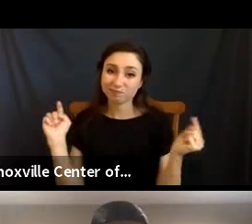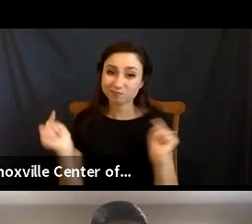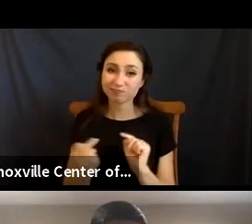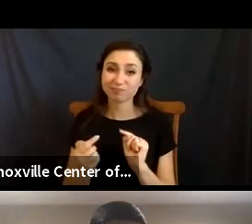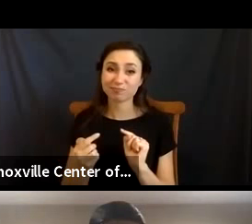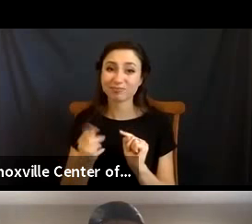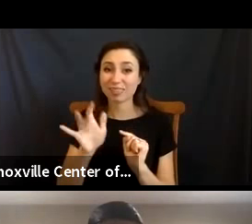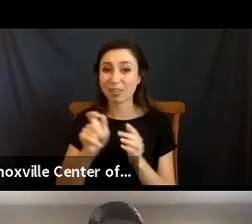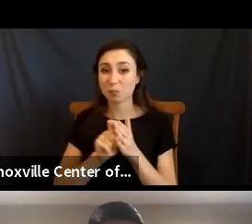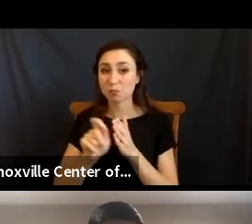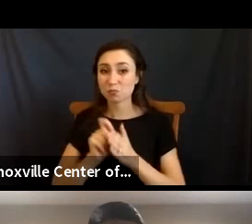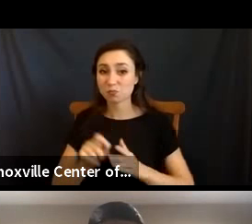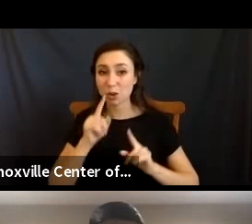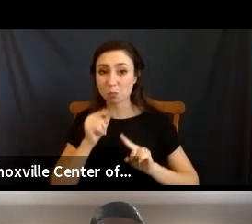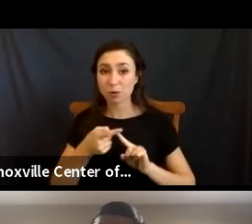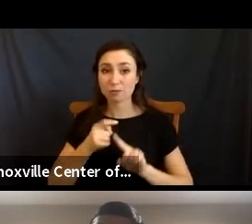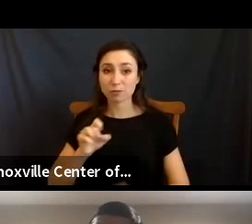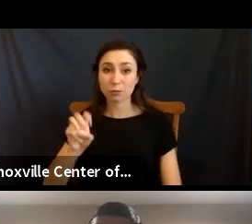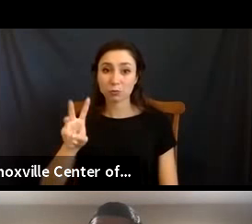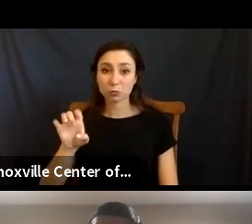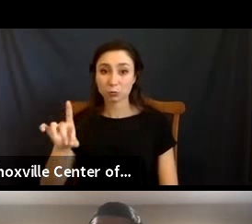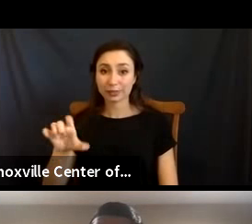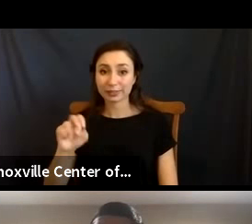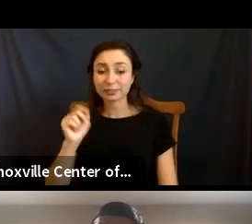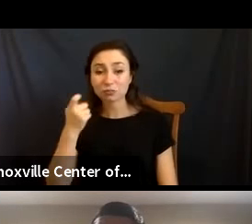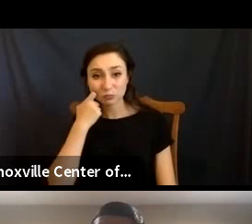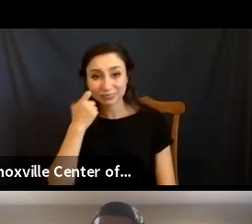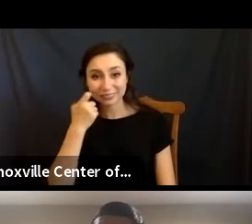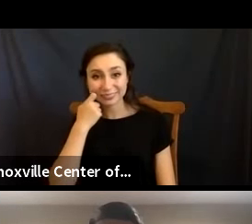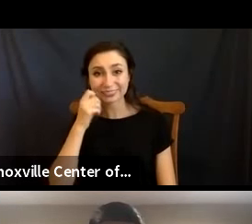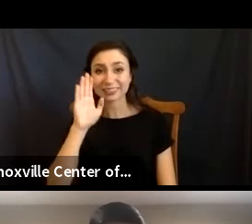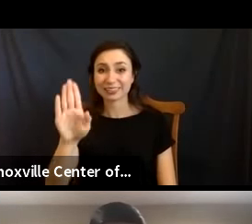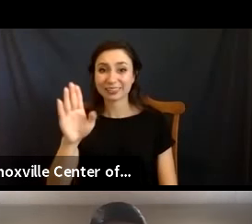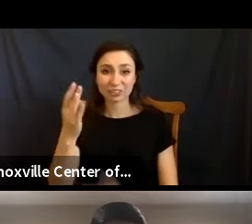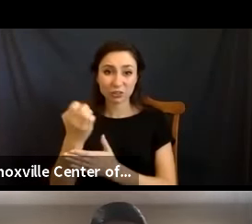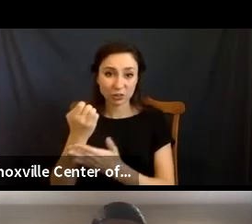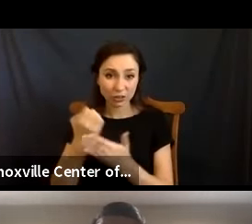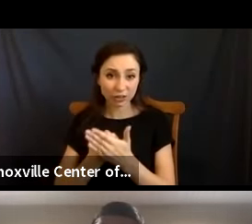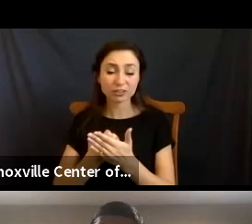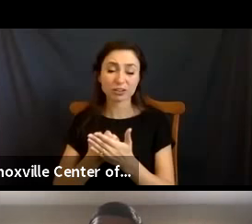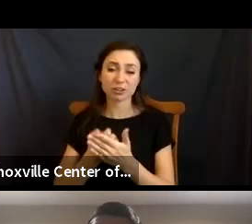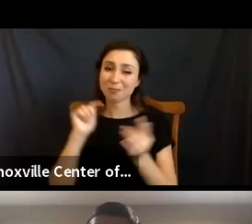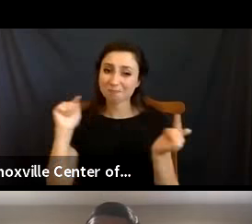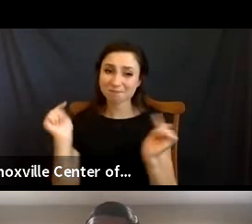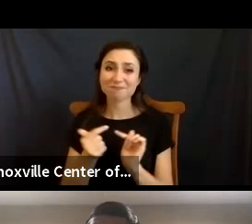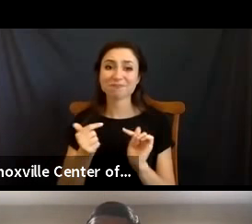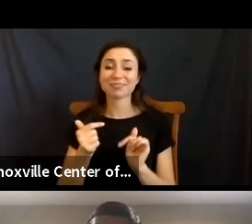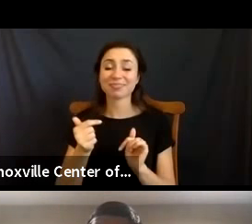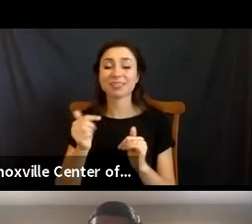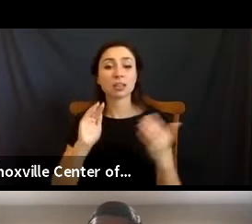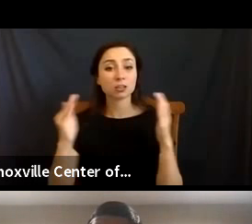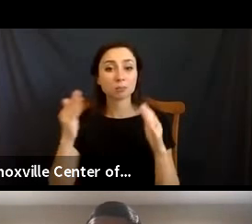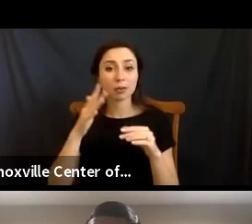of Sweden just recently. Their GDP suffered. And compared to the surrounding countries, they